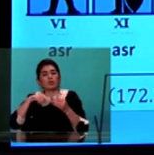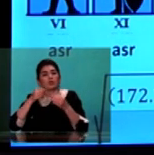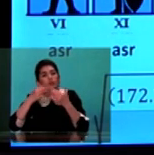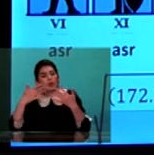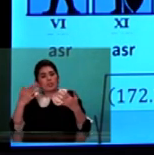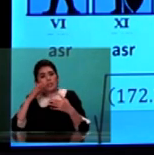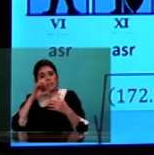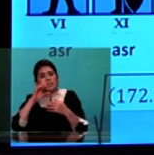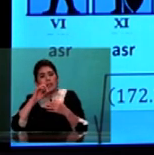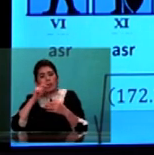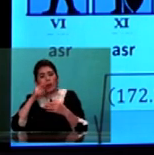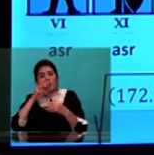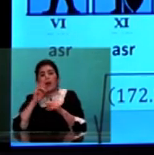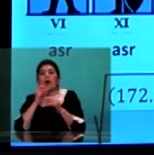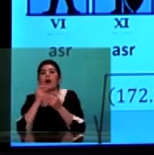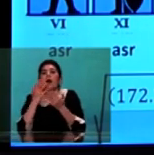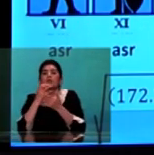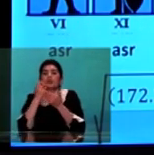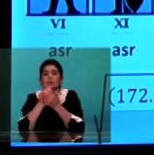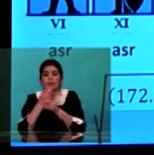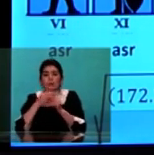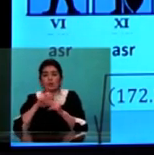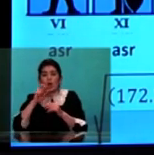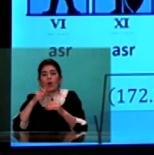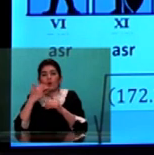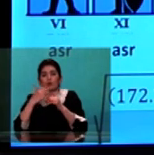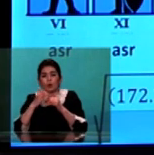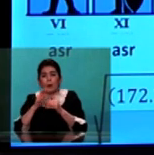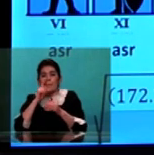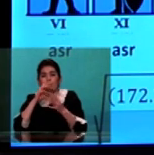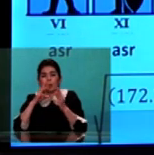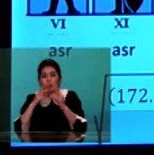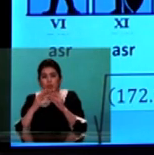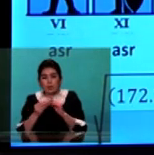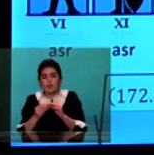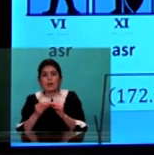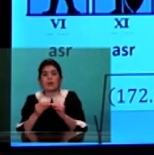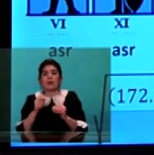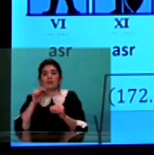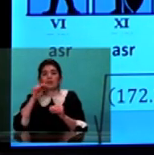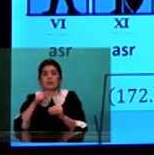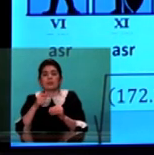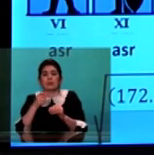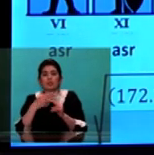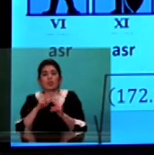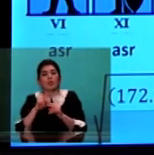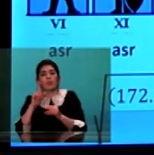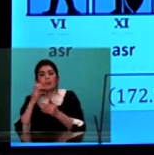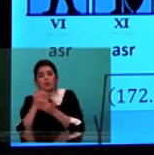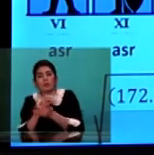topar ekamiz? E'tiboringizni qarating. Demak, o'rtacha miqdor va biz nimani